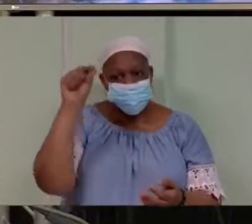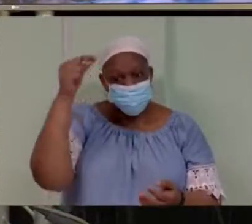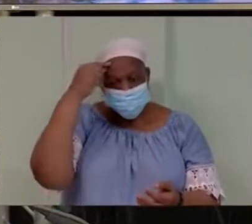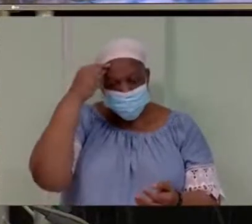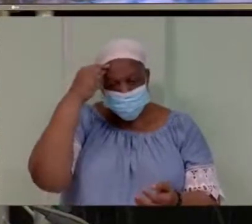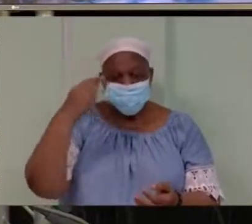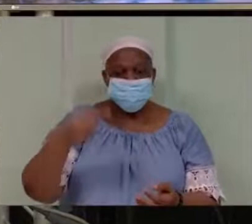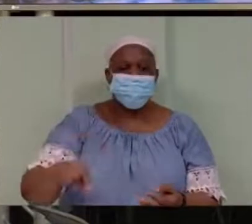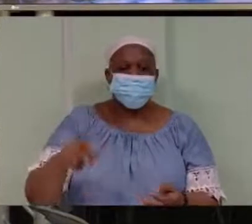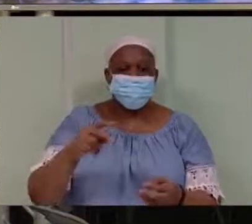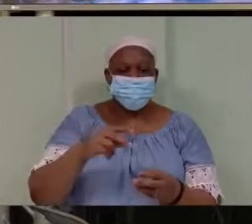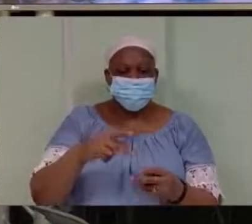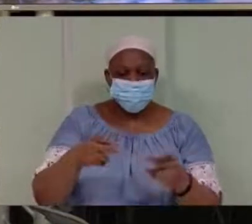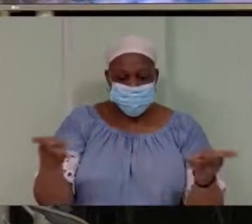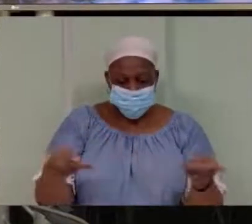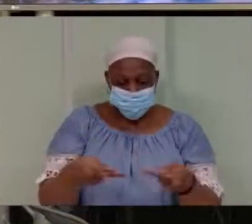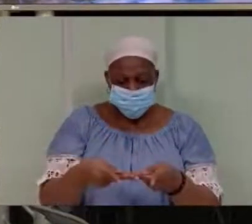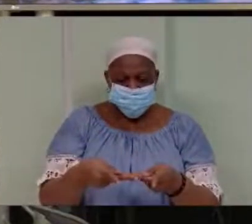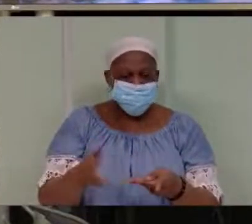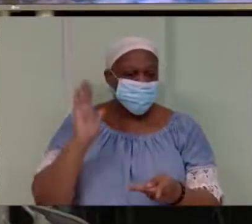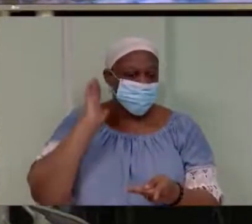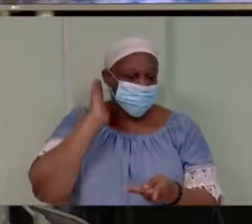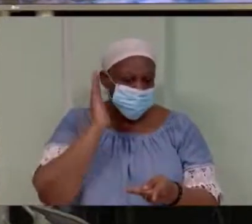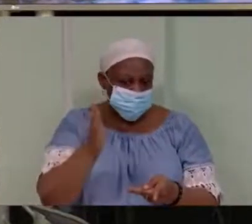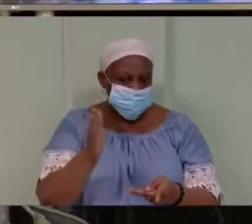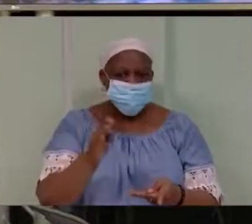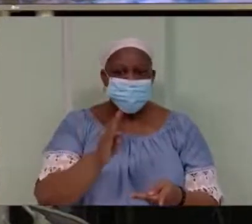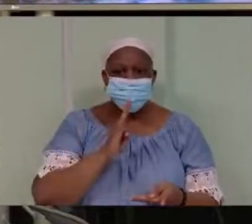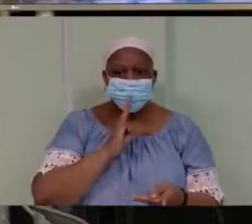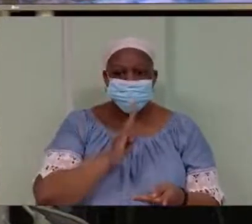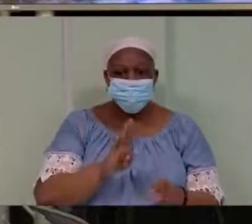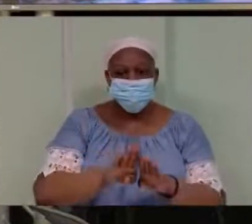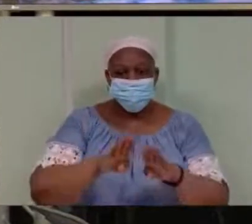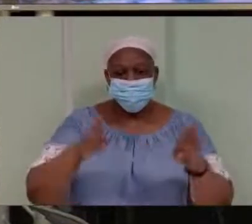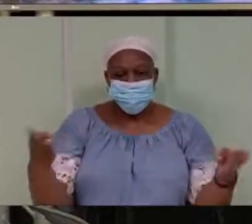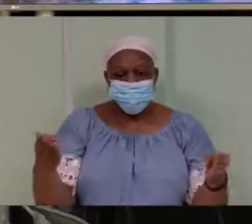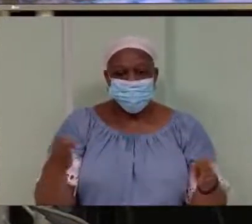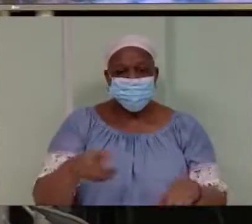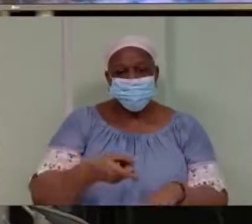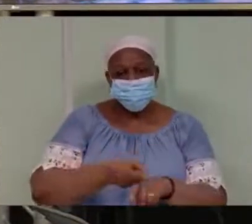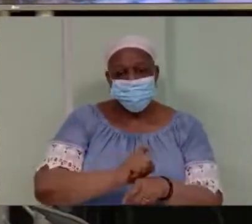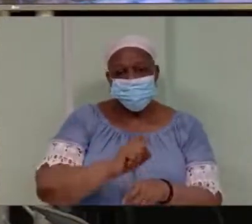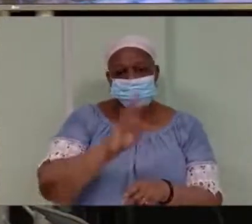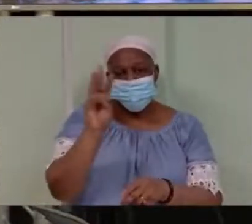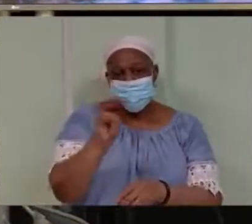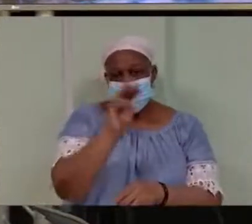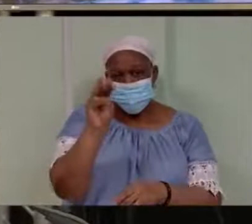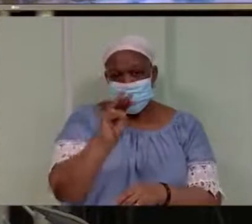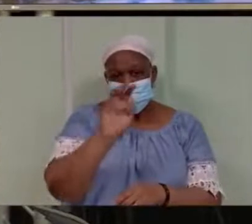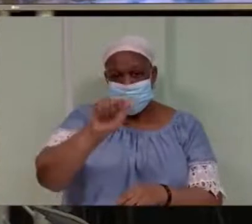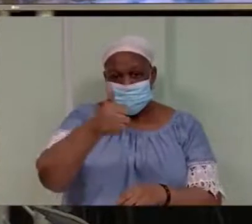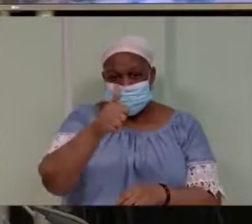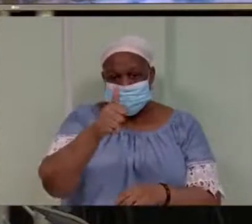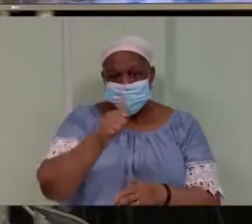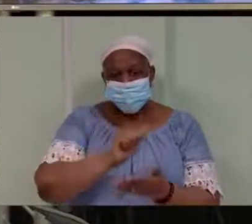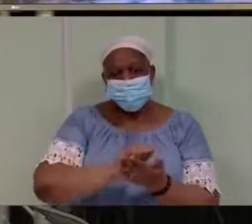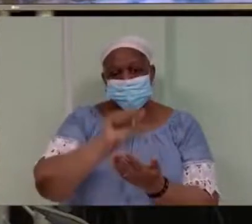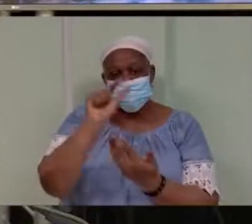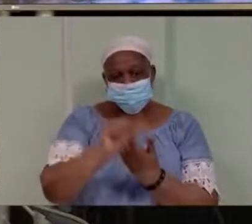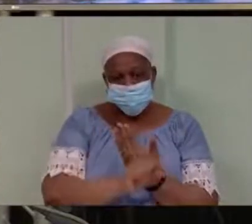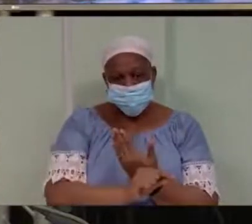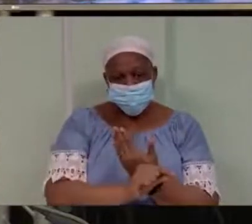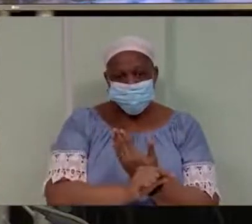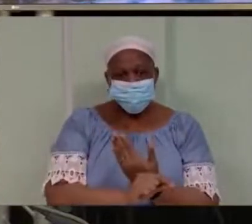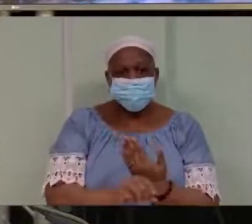approval and will be in operation from monday 10th august 2020 the old world day care